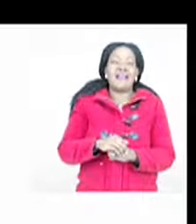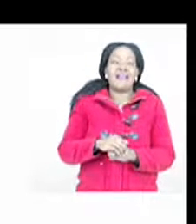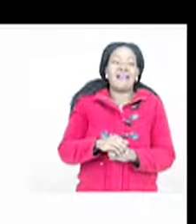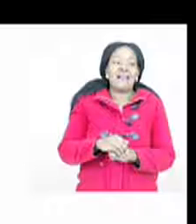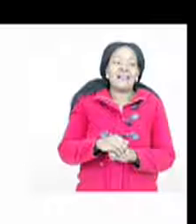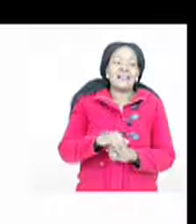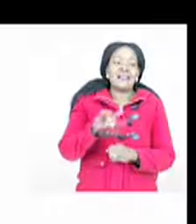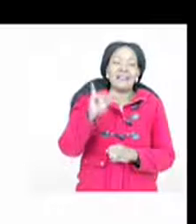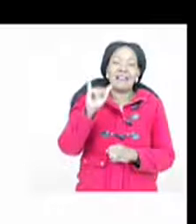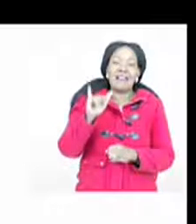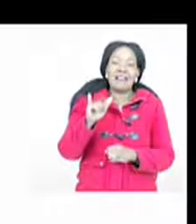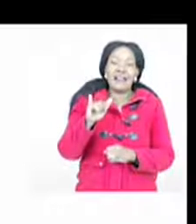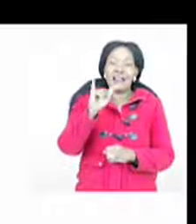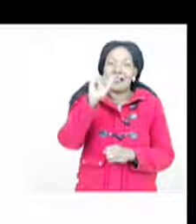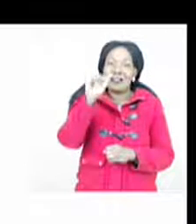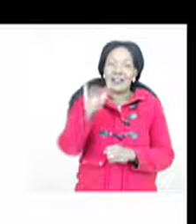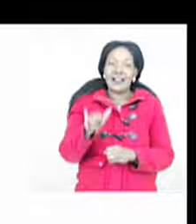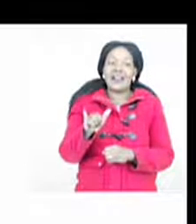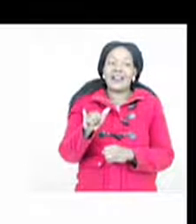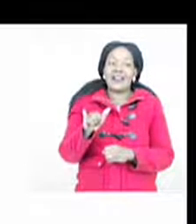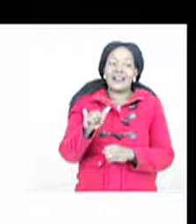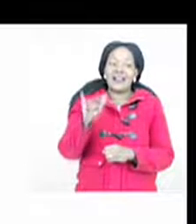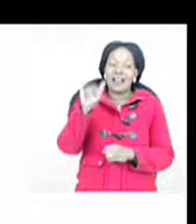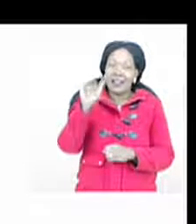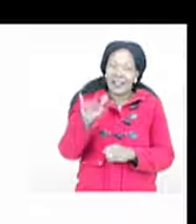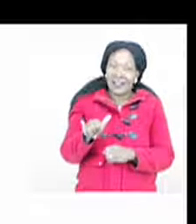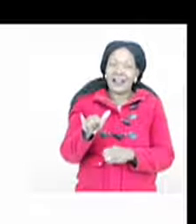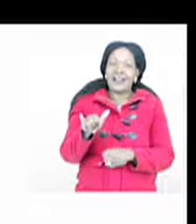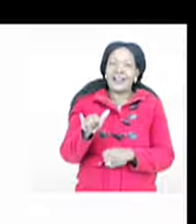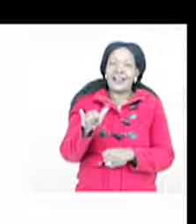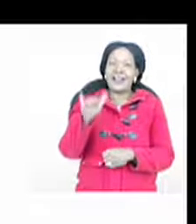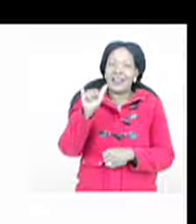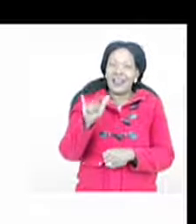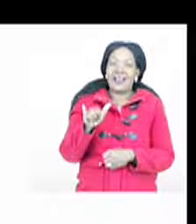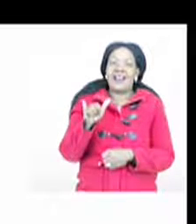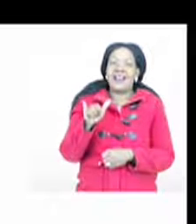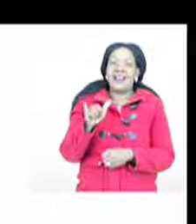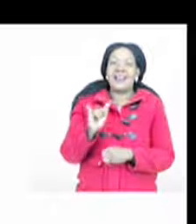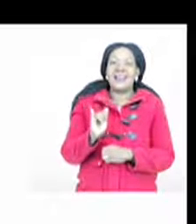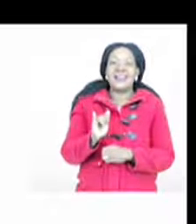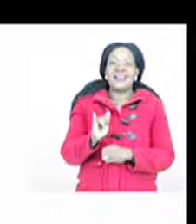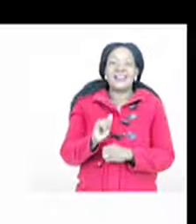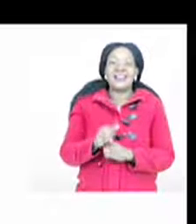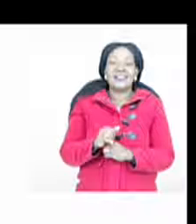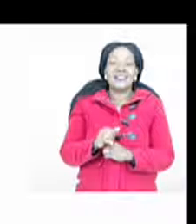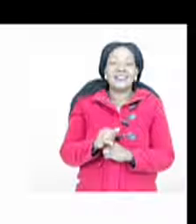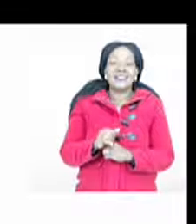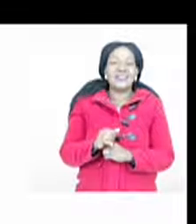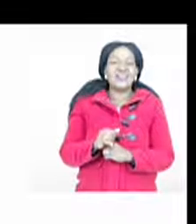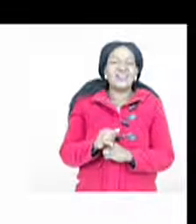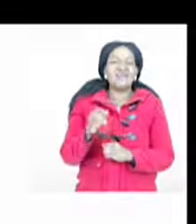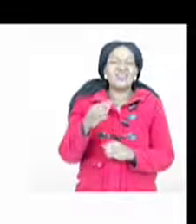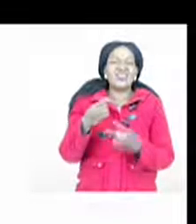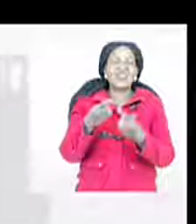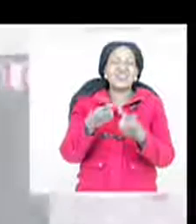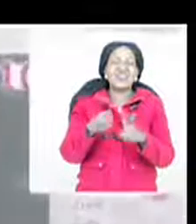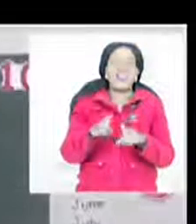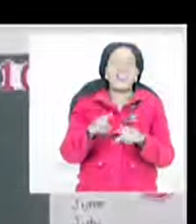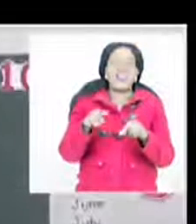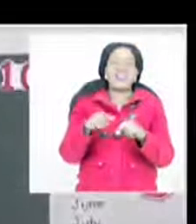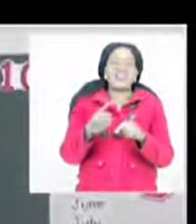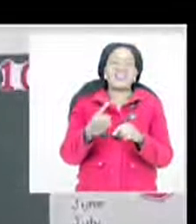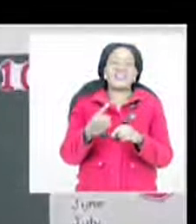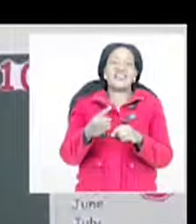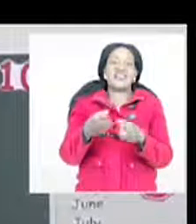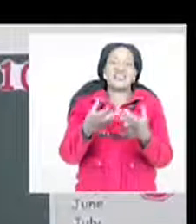would say Y. It's the Y sound. Now let's look at things that starts with Y.